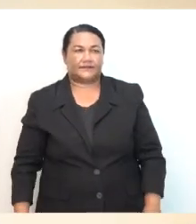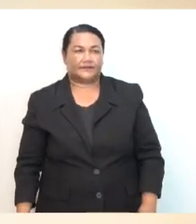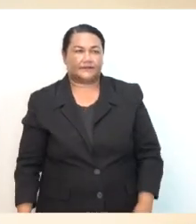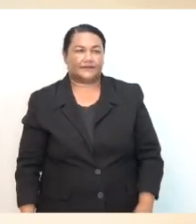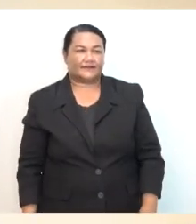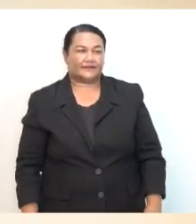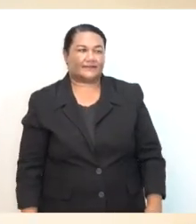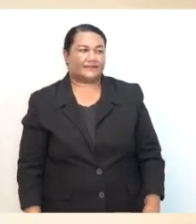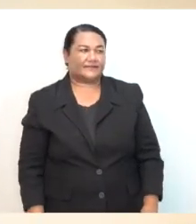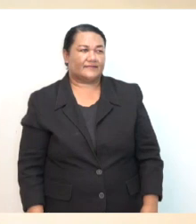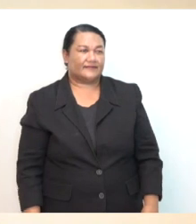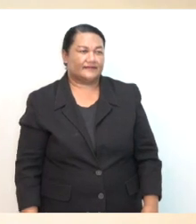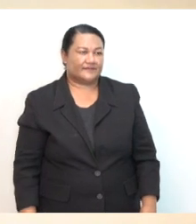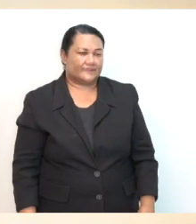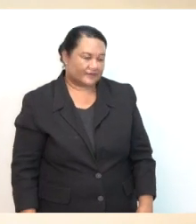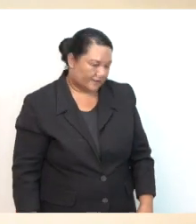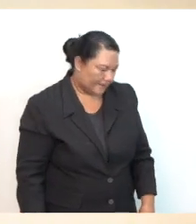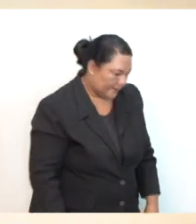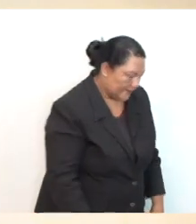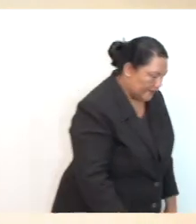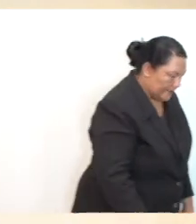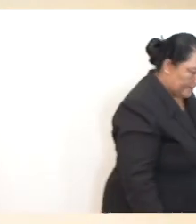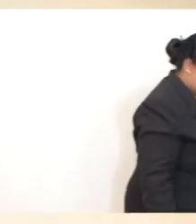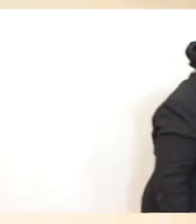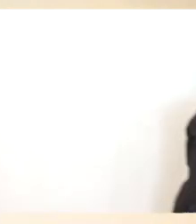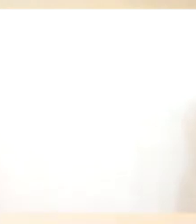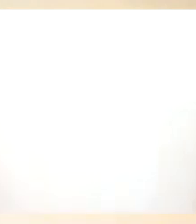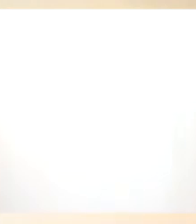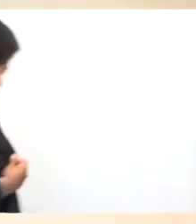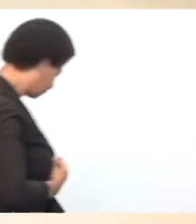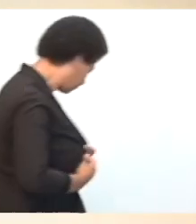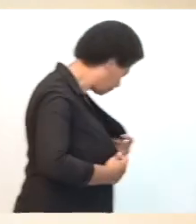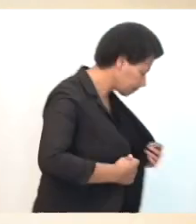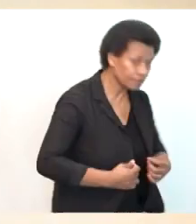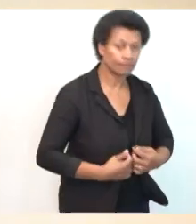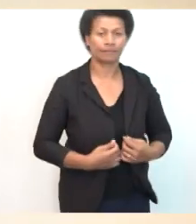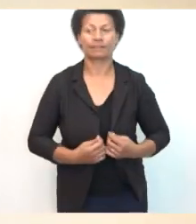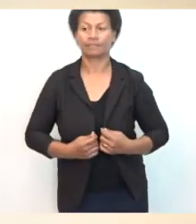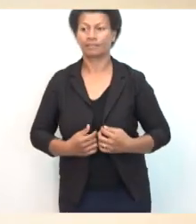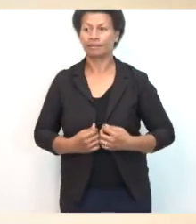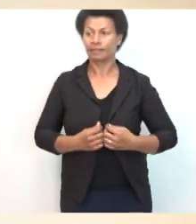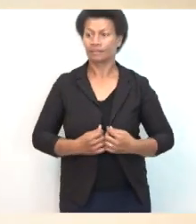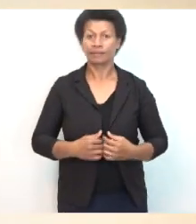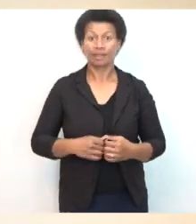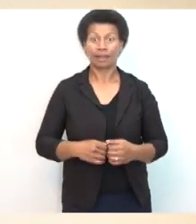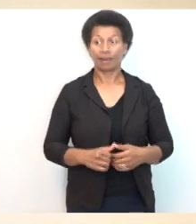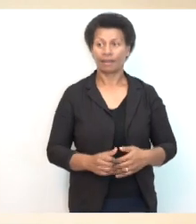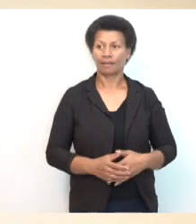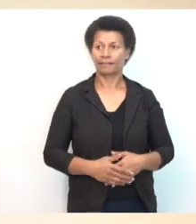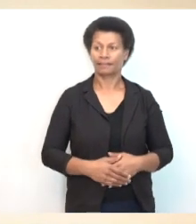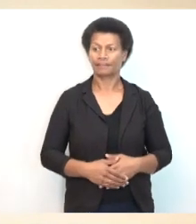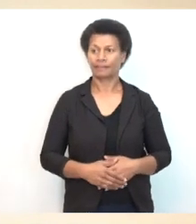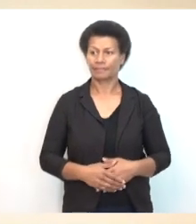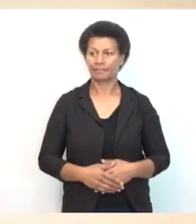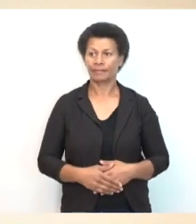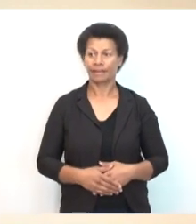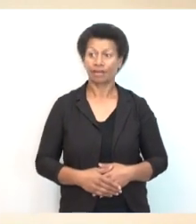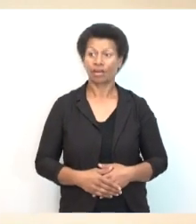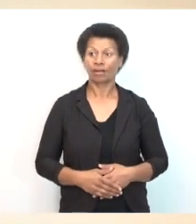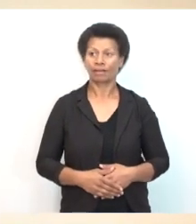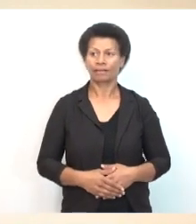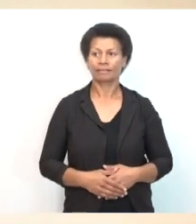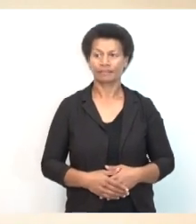political appointments? Merit-based because they will be advertised. Their own acting appointments will be advertised. All those permanent